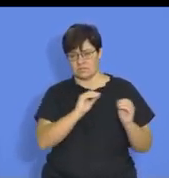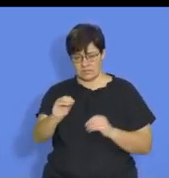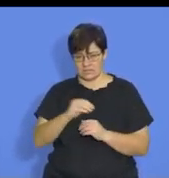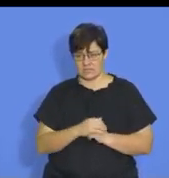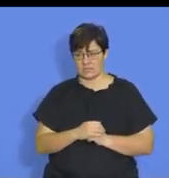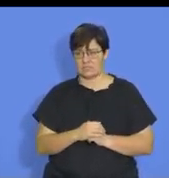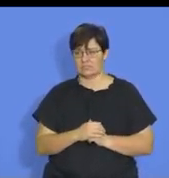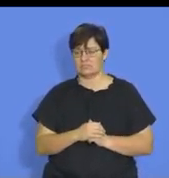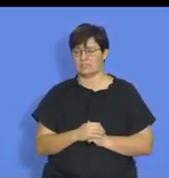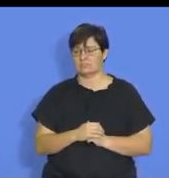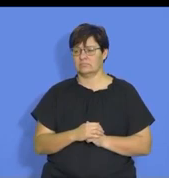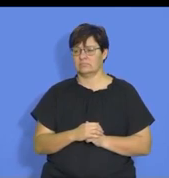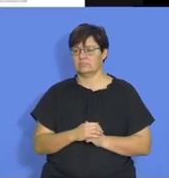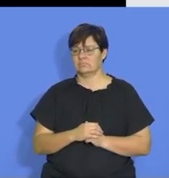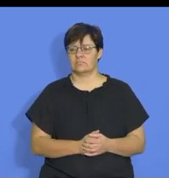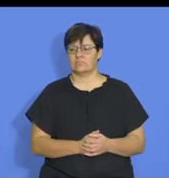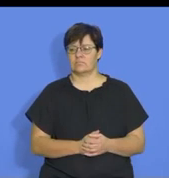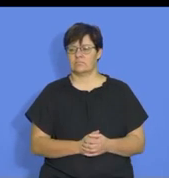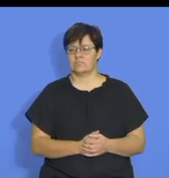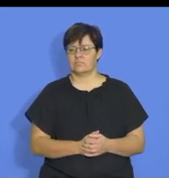our calculator out.